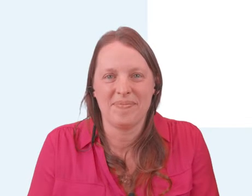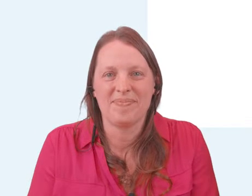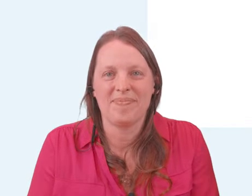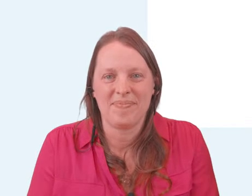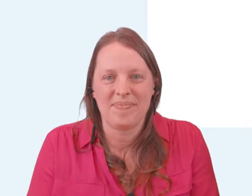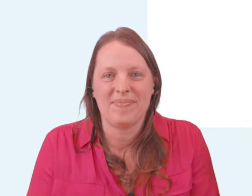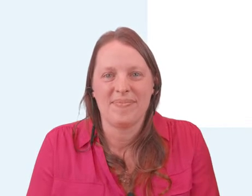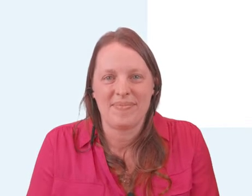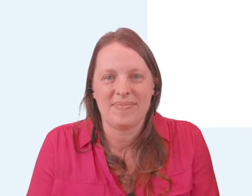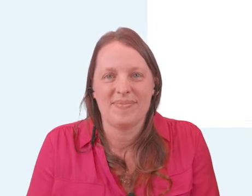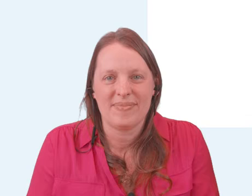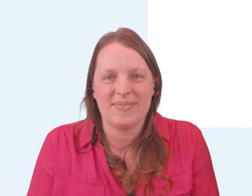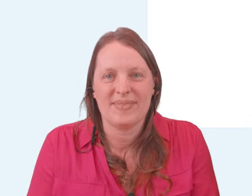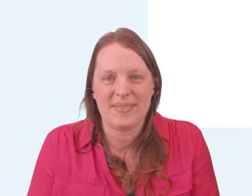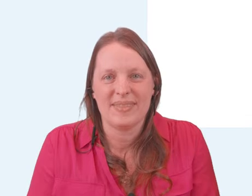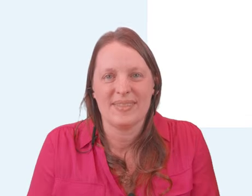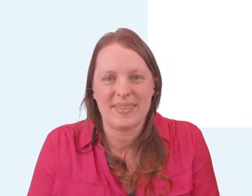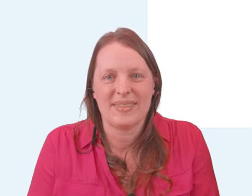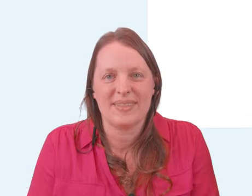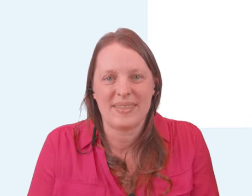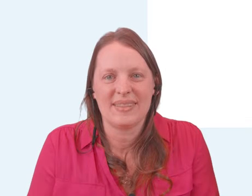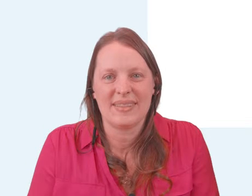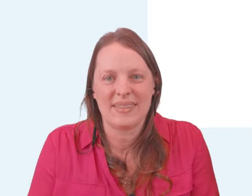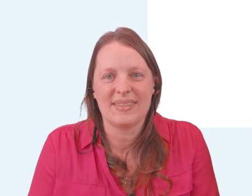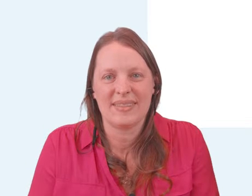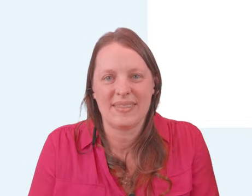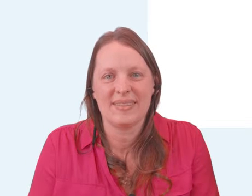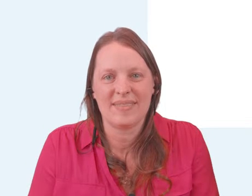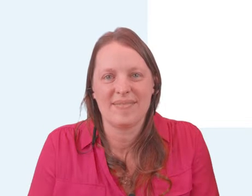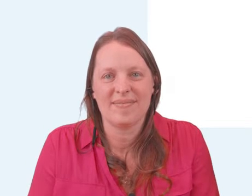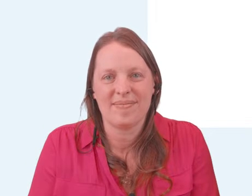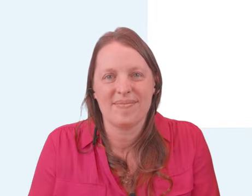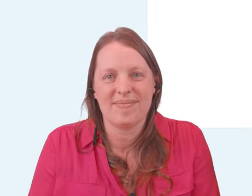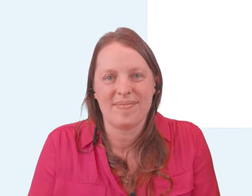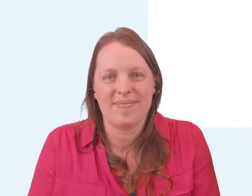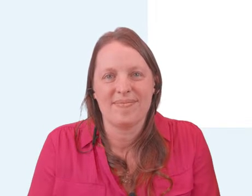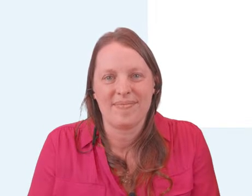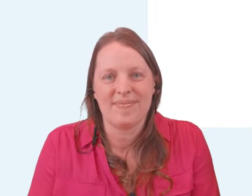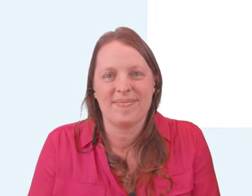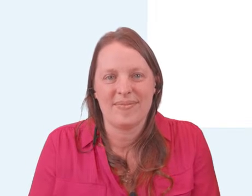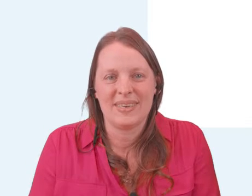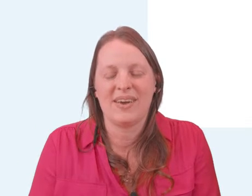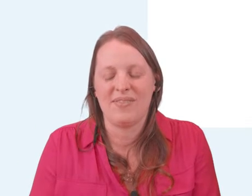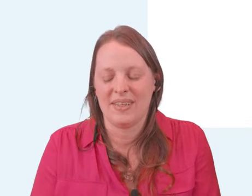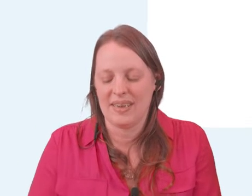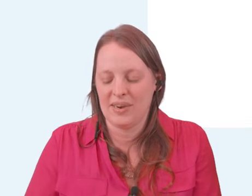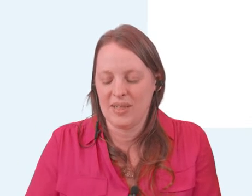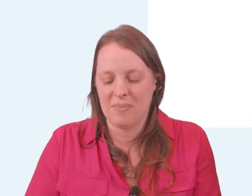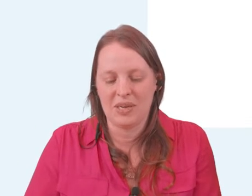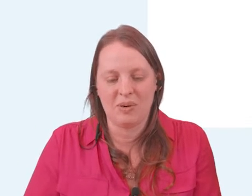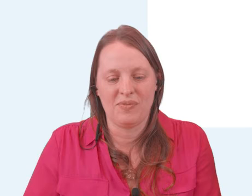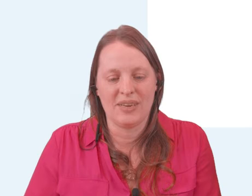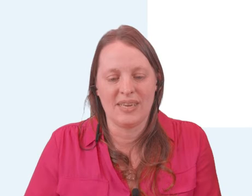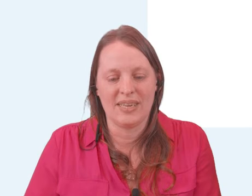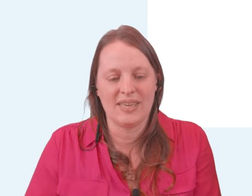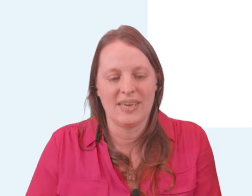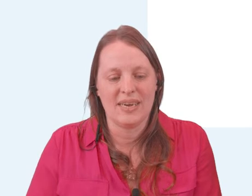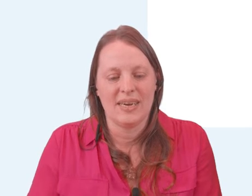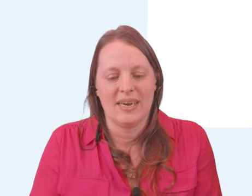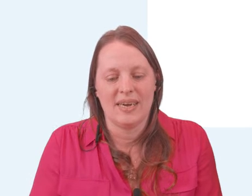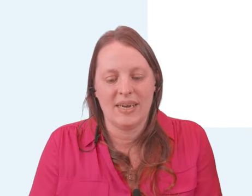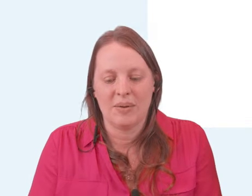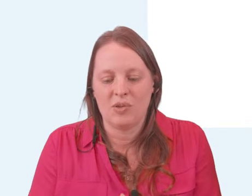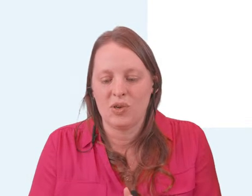Right. Okay, so it's difficult to deal with that. Definitely. No, that makes perfect